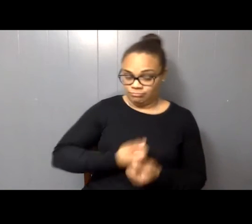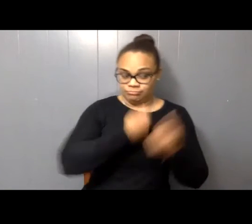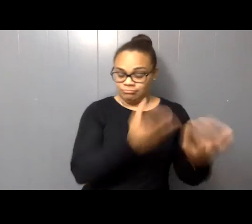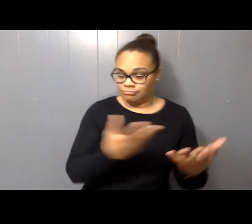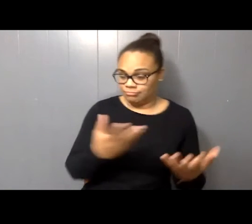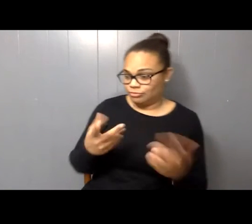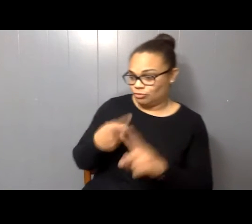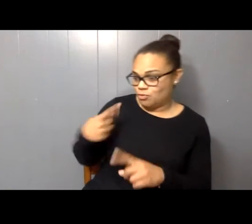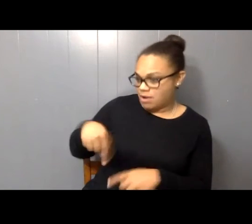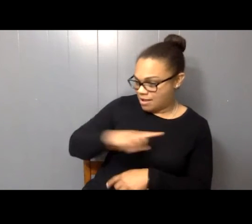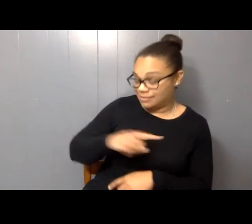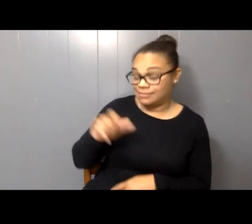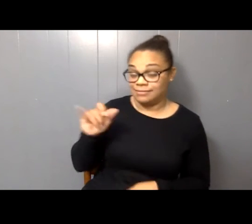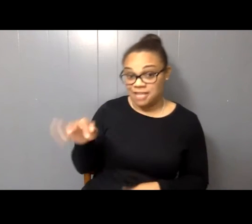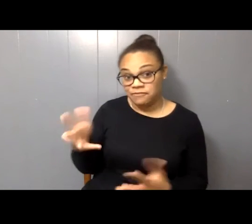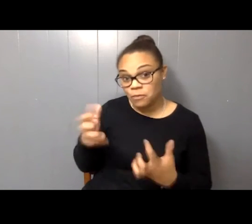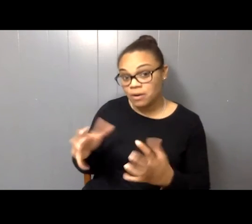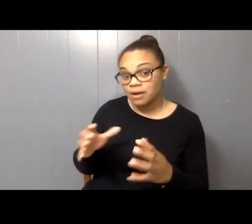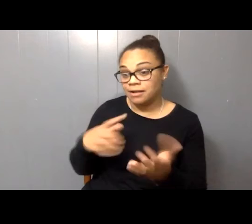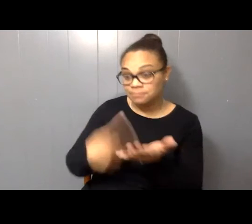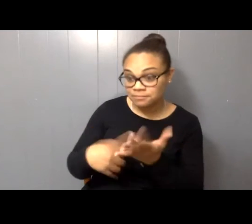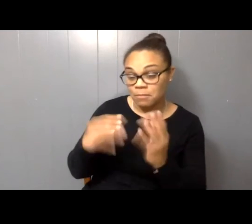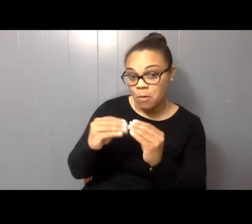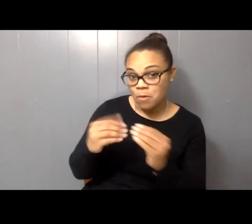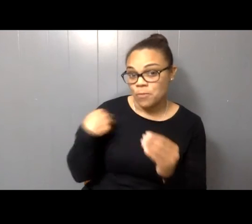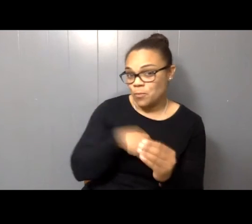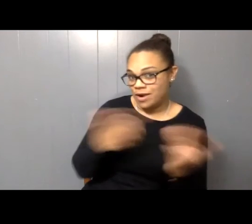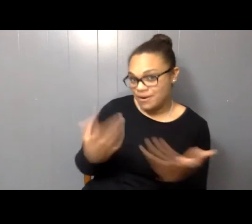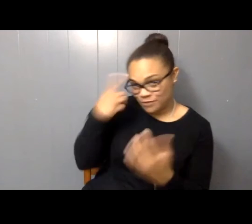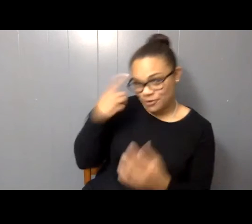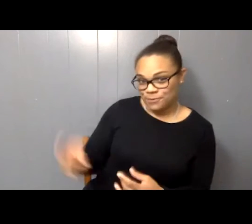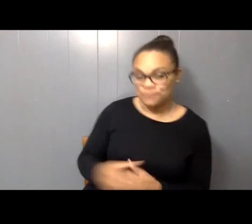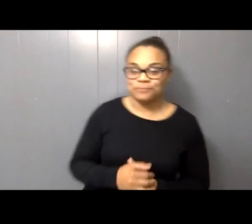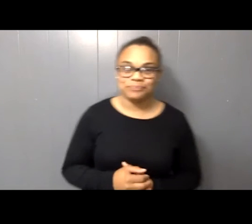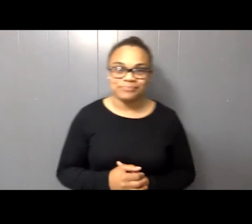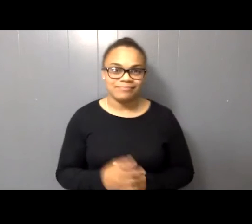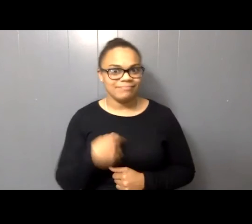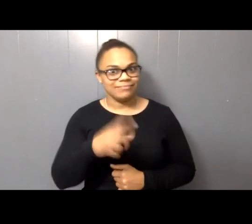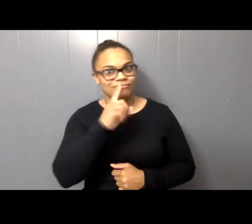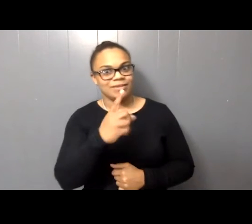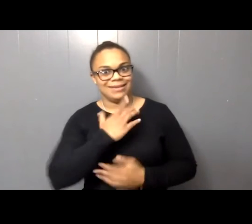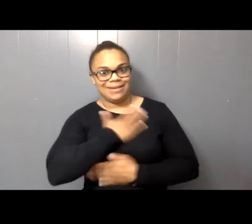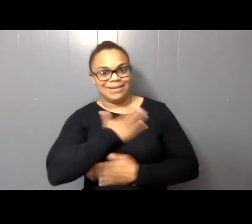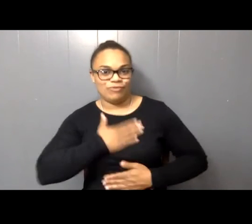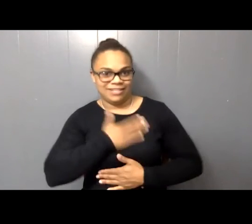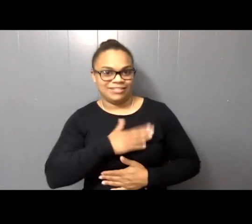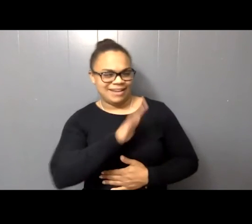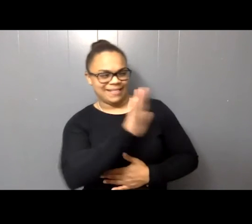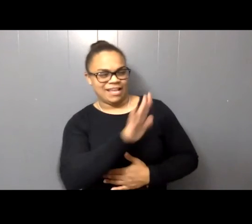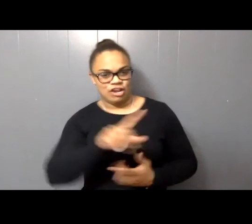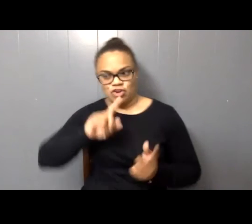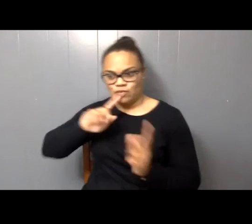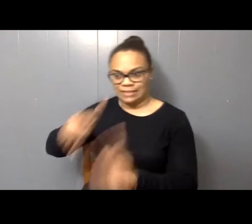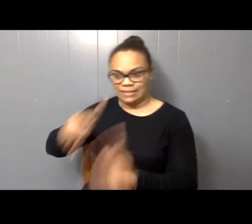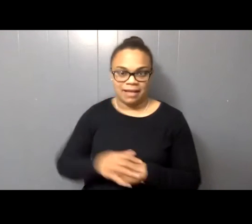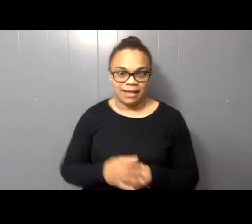like if you ever want to talk about it, we're here to talk about it. And I really appreciated that response because they didn't make it a